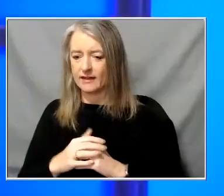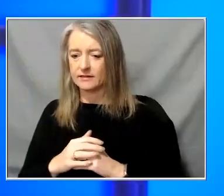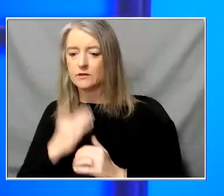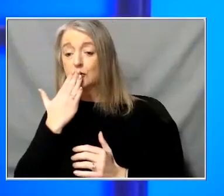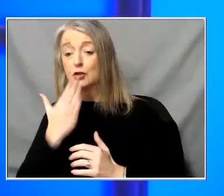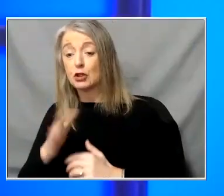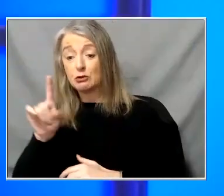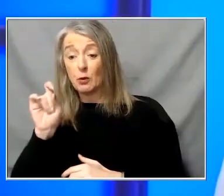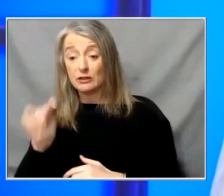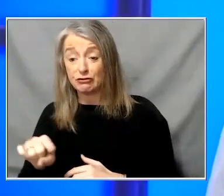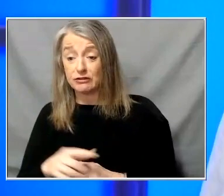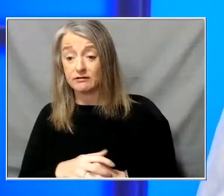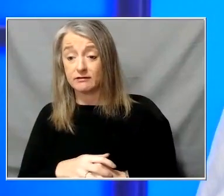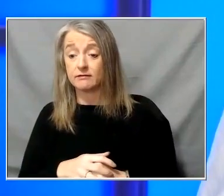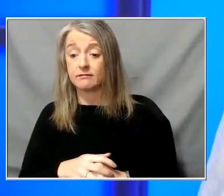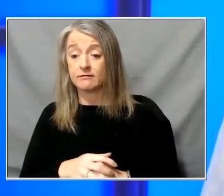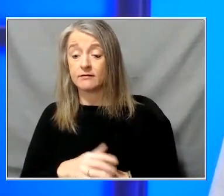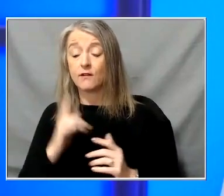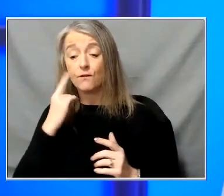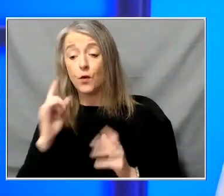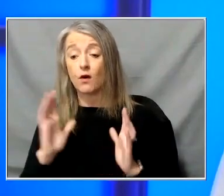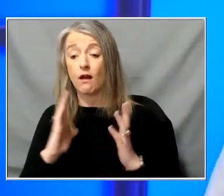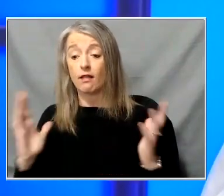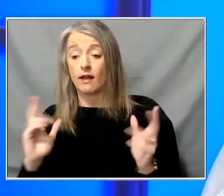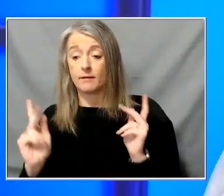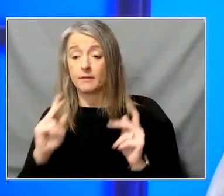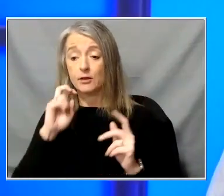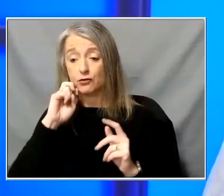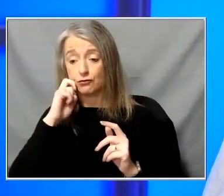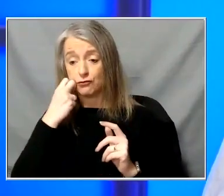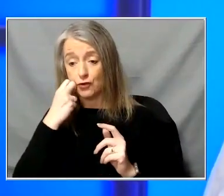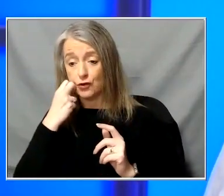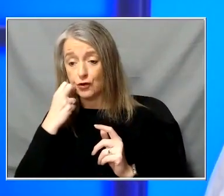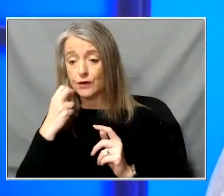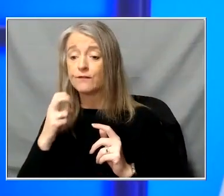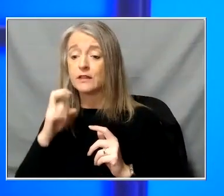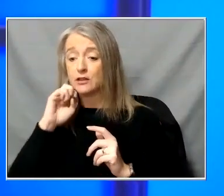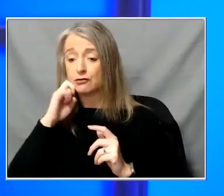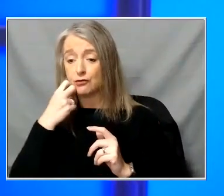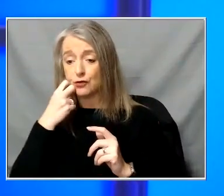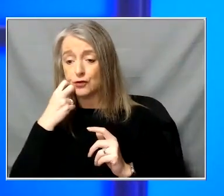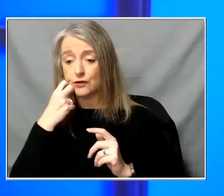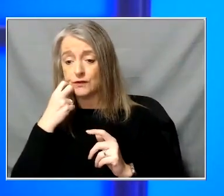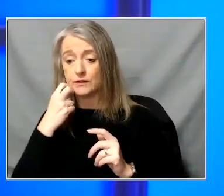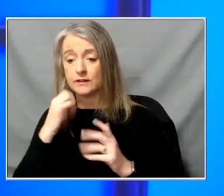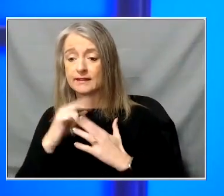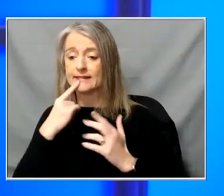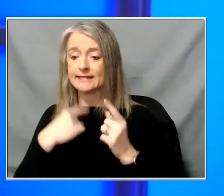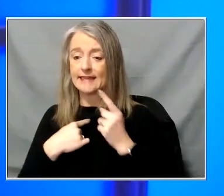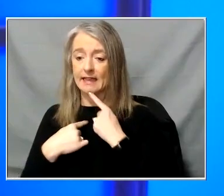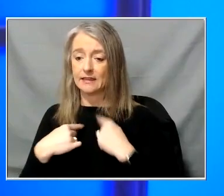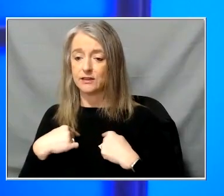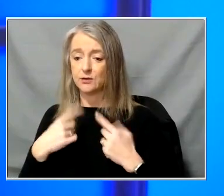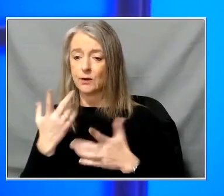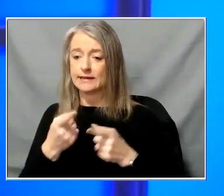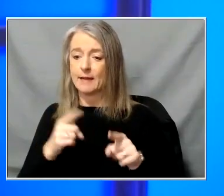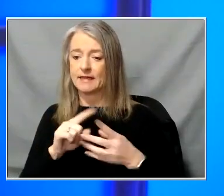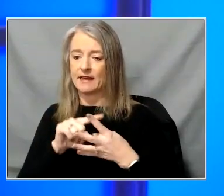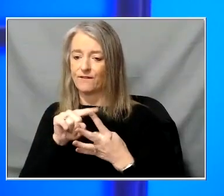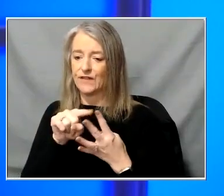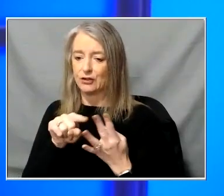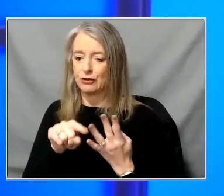present simply with, you know what, I've got some pain up here, and every time I eat, it makes me nauseous. Or I have pain that moves to my right shoulder.